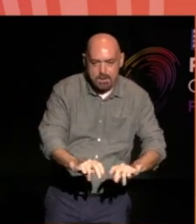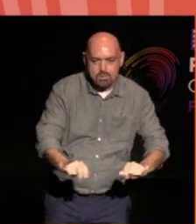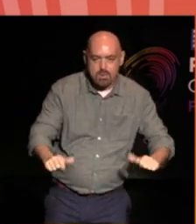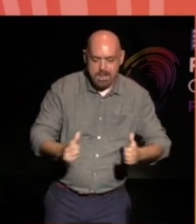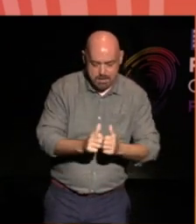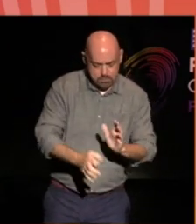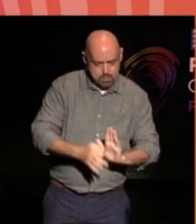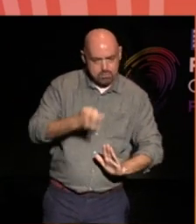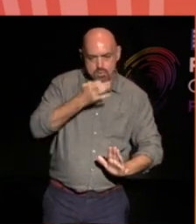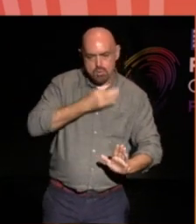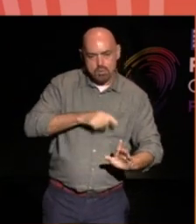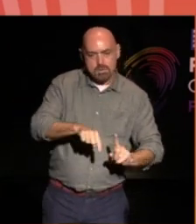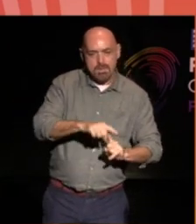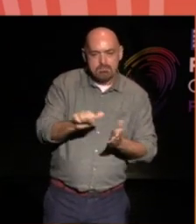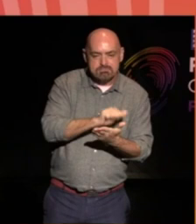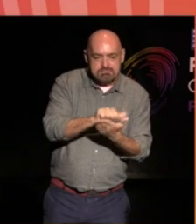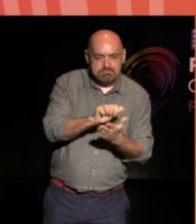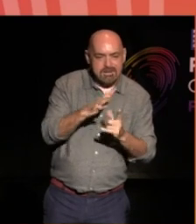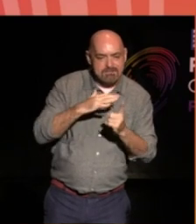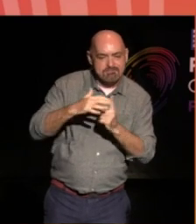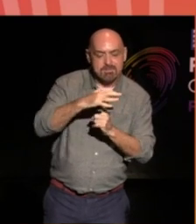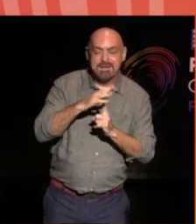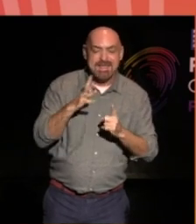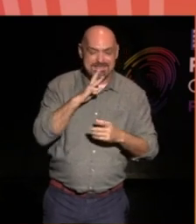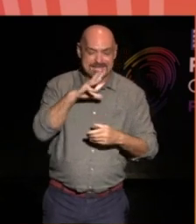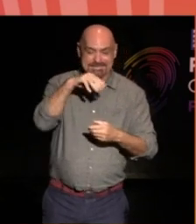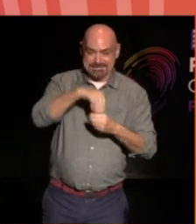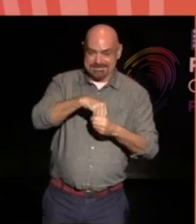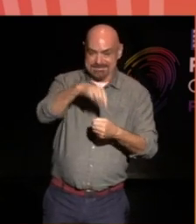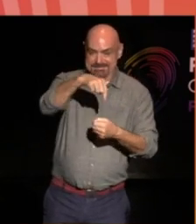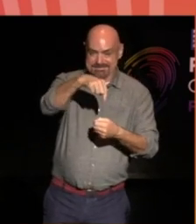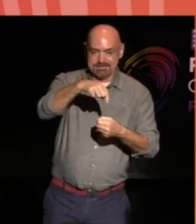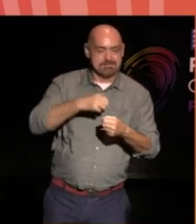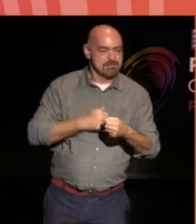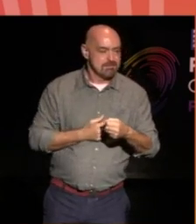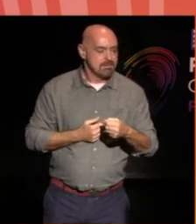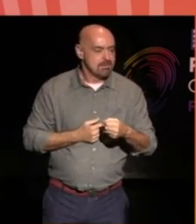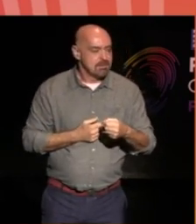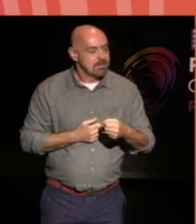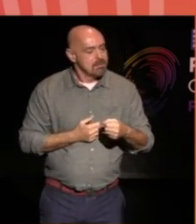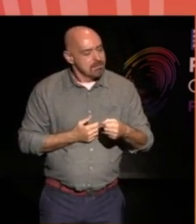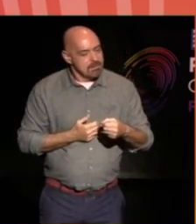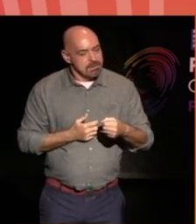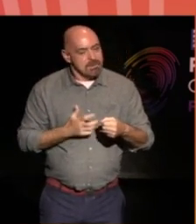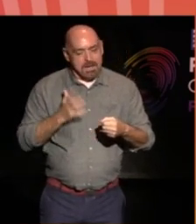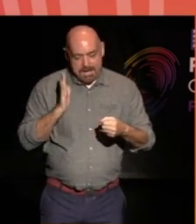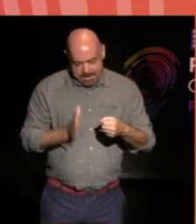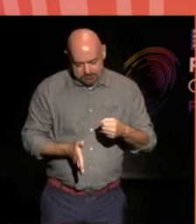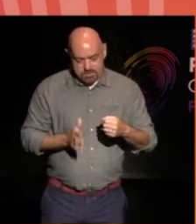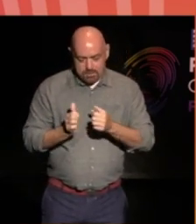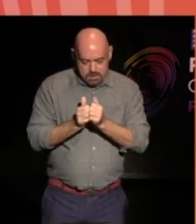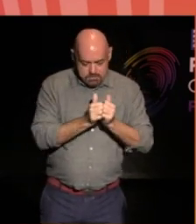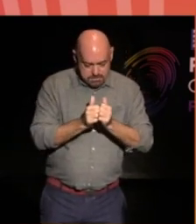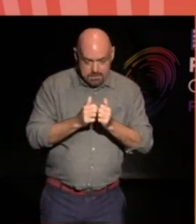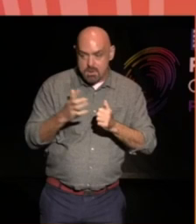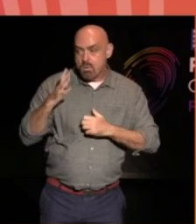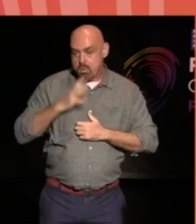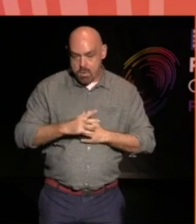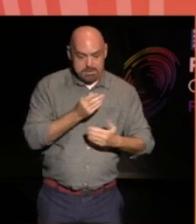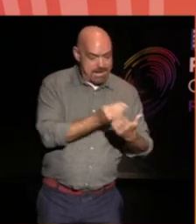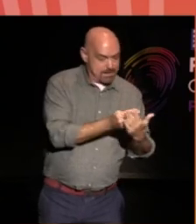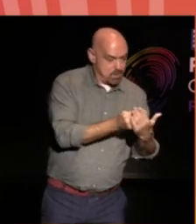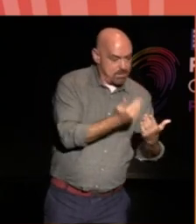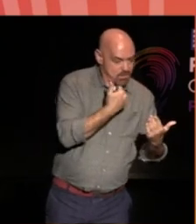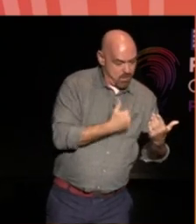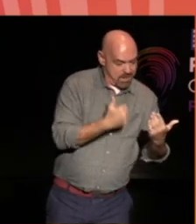effectively in an environmental way. All these things are very much part of it. So you've got to combine your desire for economic